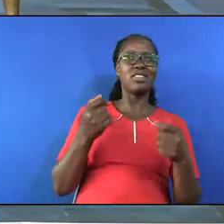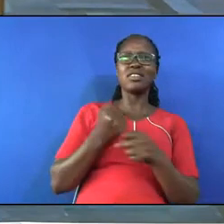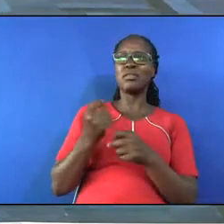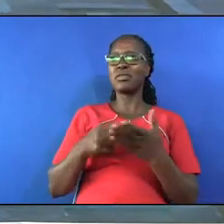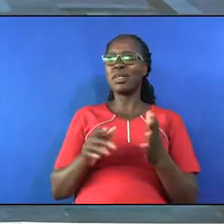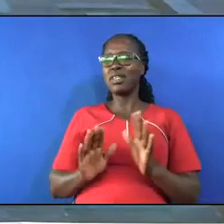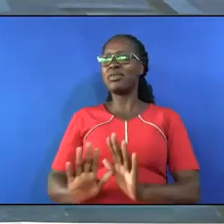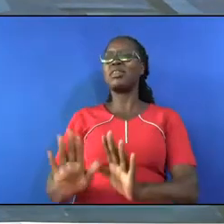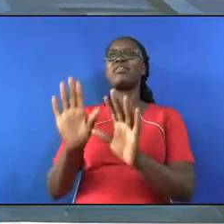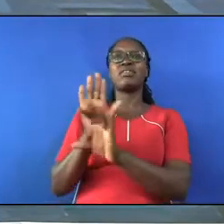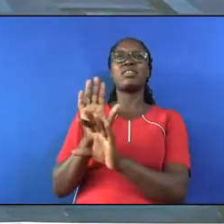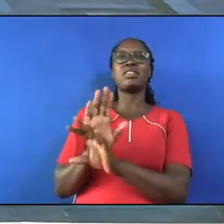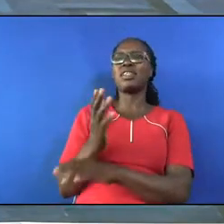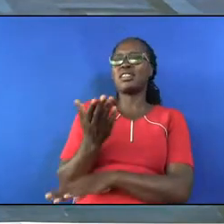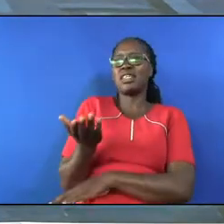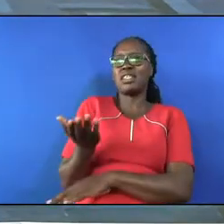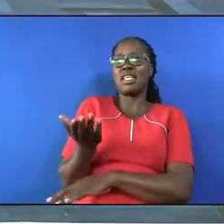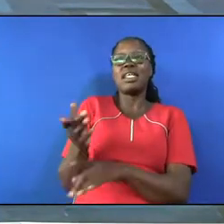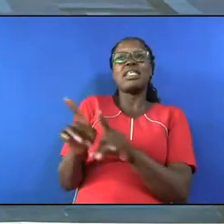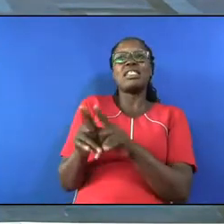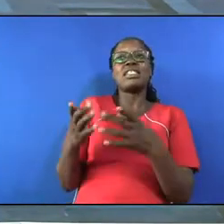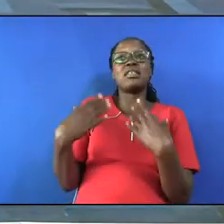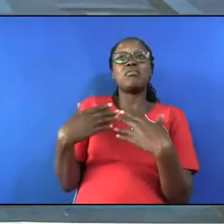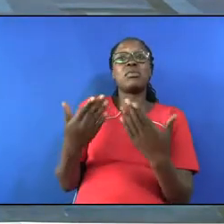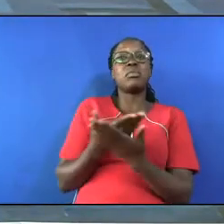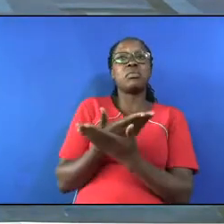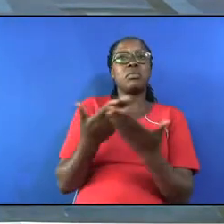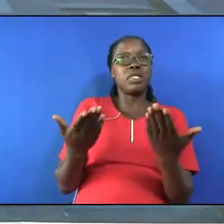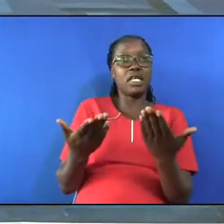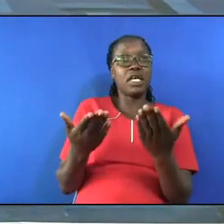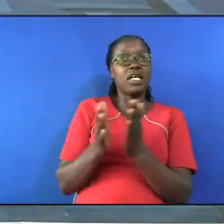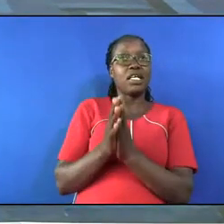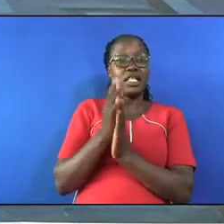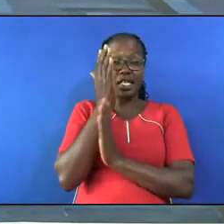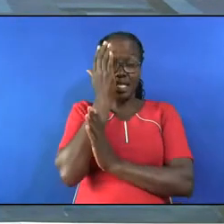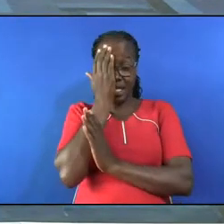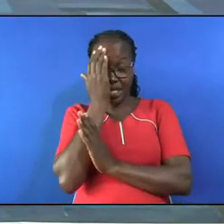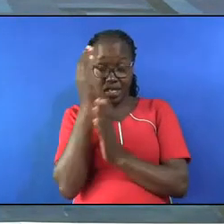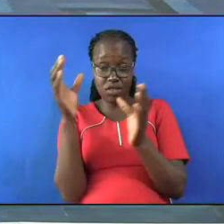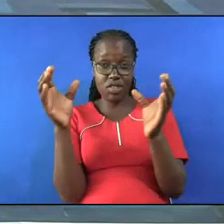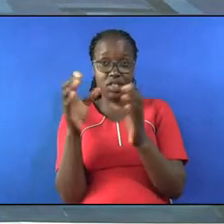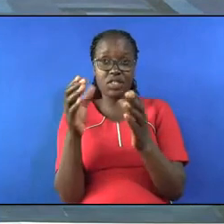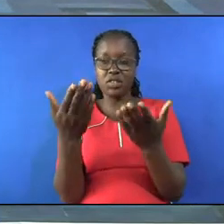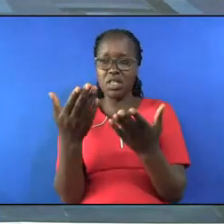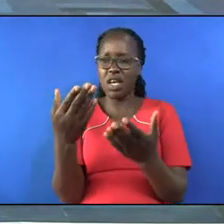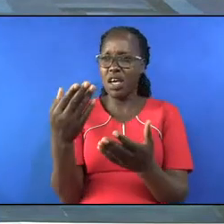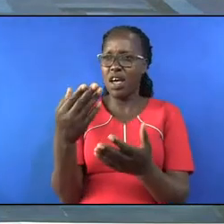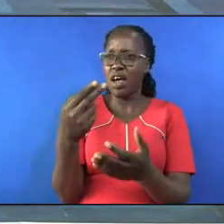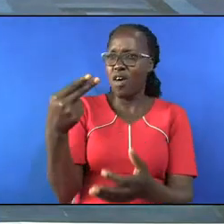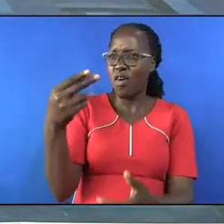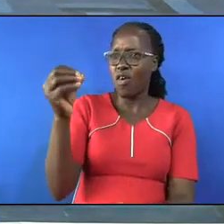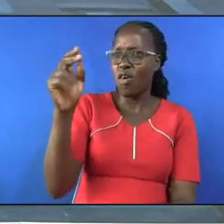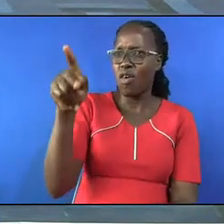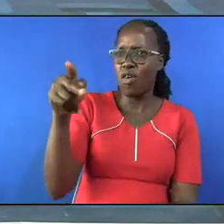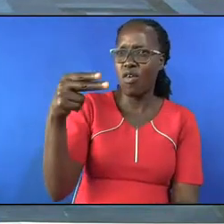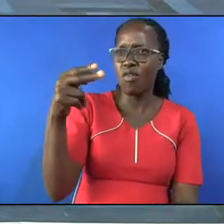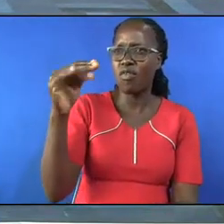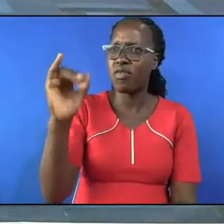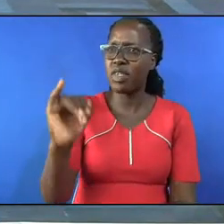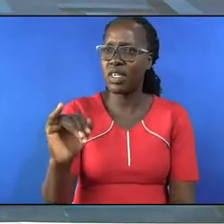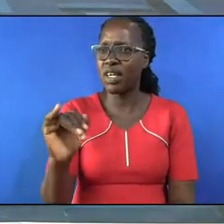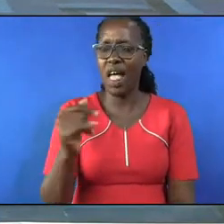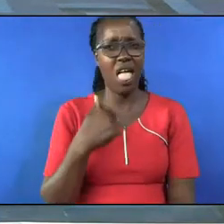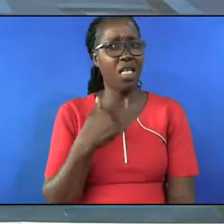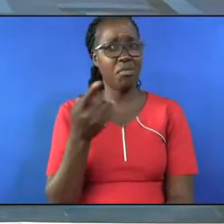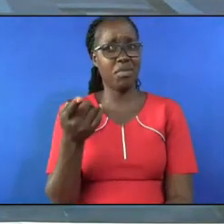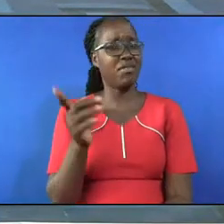And we leave the church because we had people like that in the Israelite community. They were like Hophni and Phineas. No, I'm not